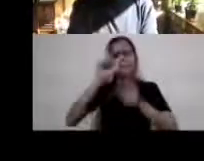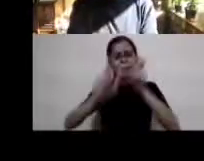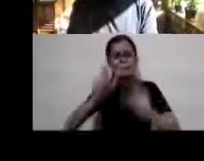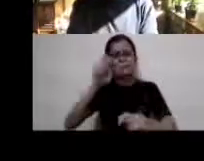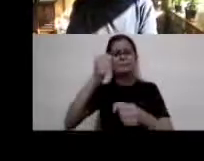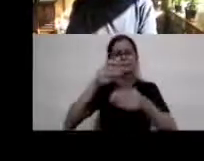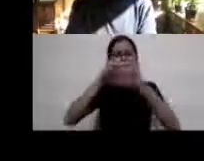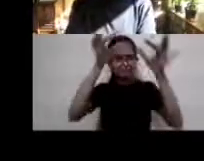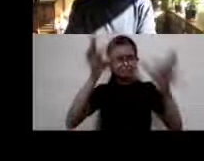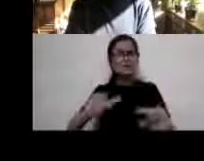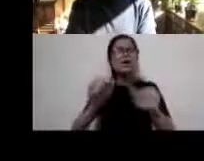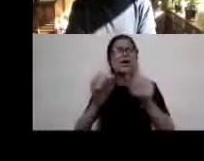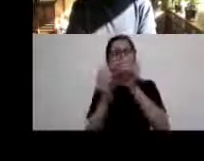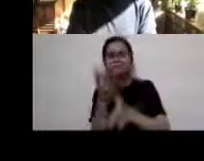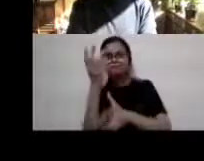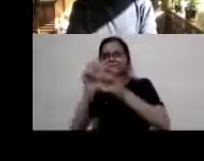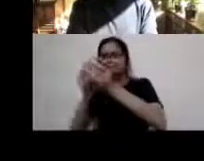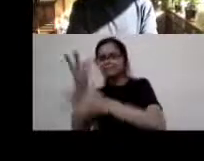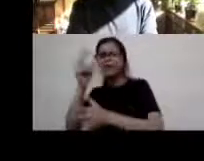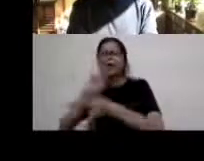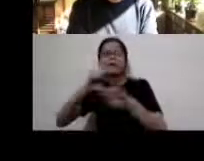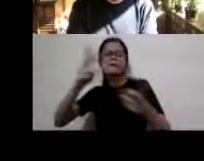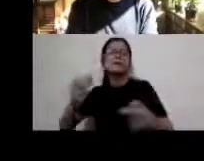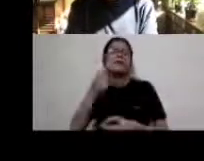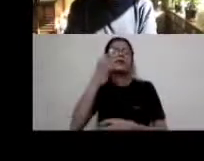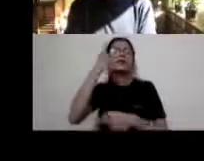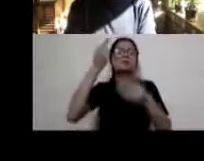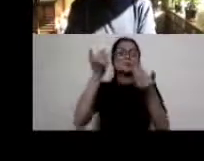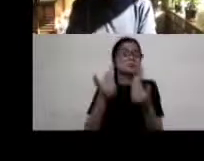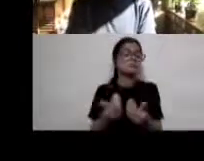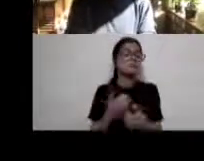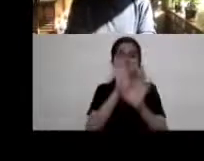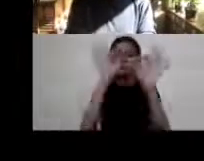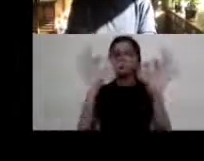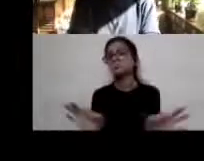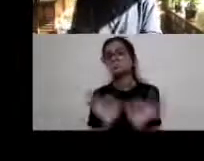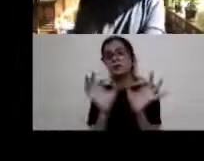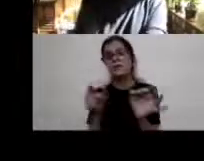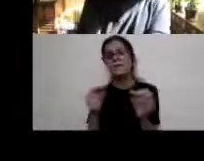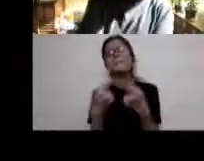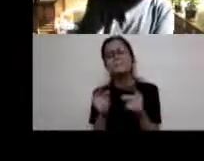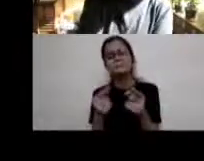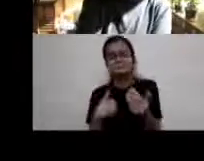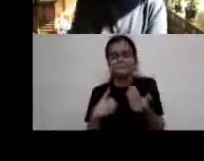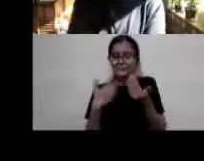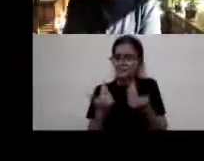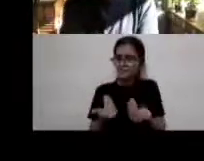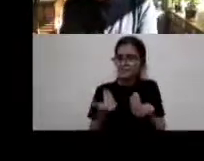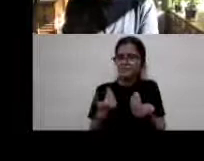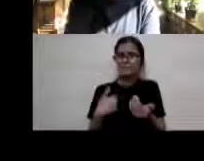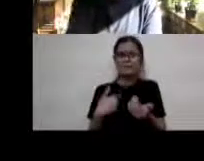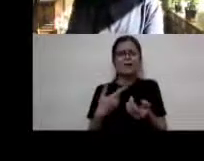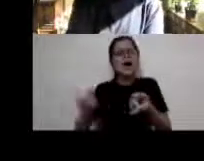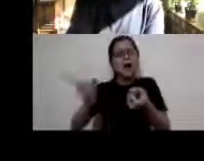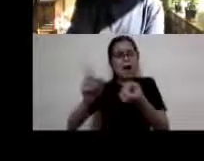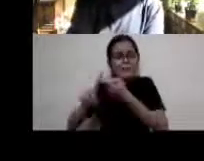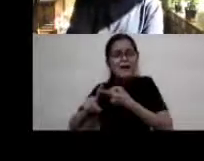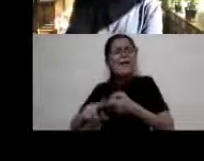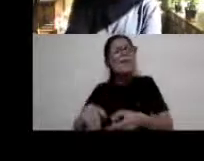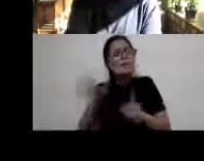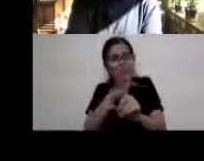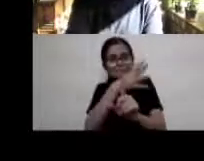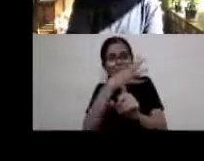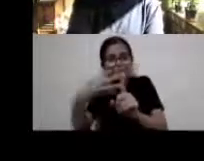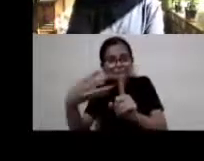institutions haven't understood yet. But nevertheless, I am convinced that this will happen. Time